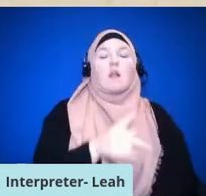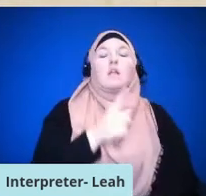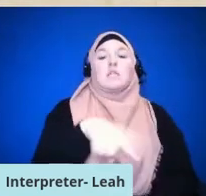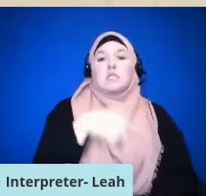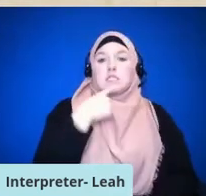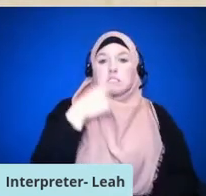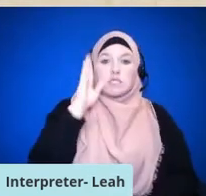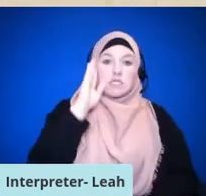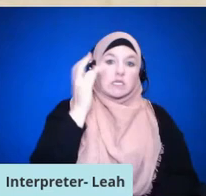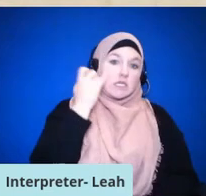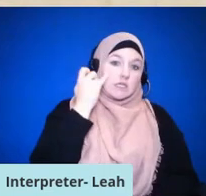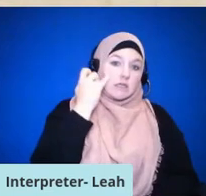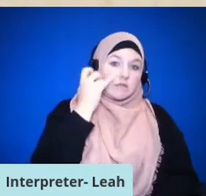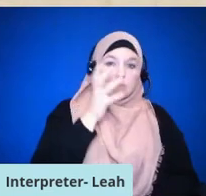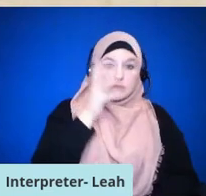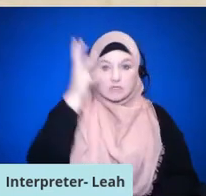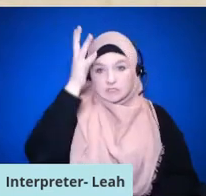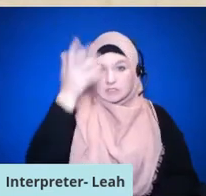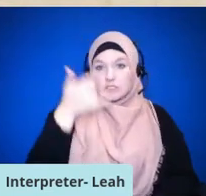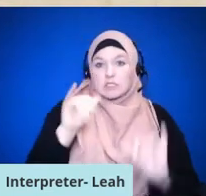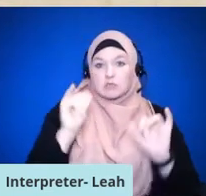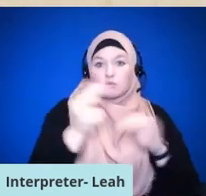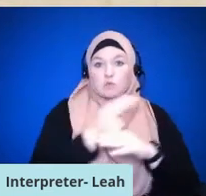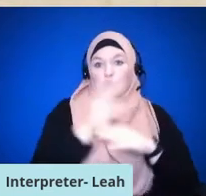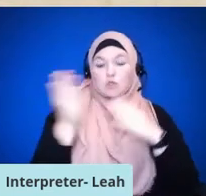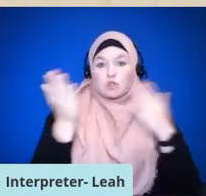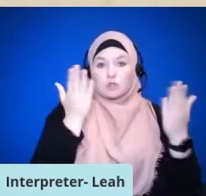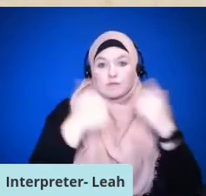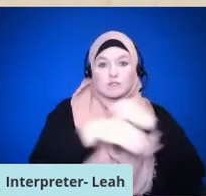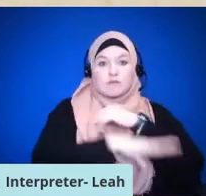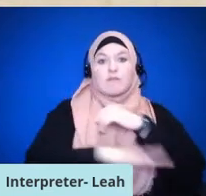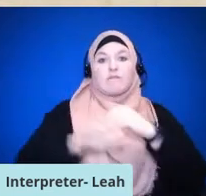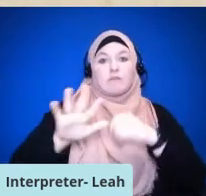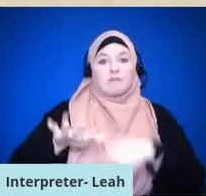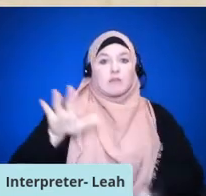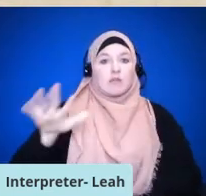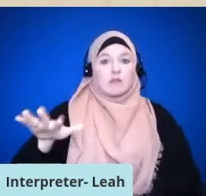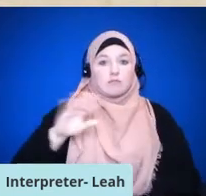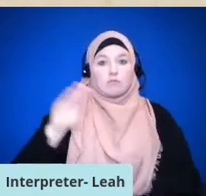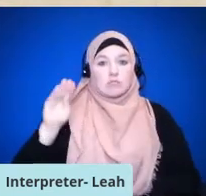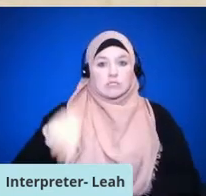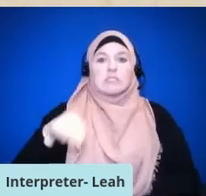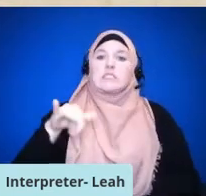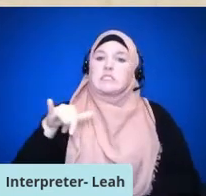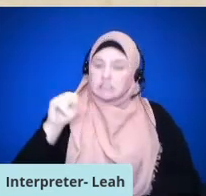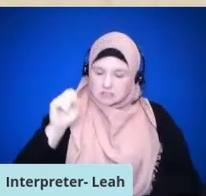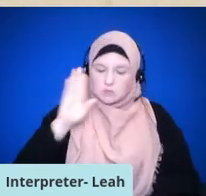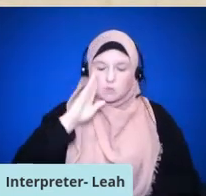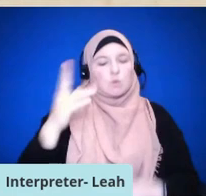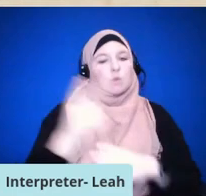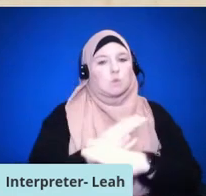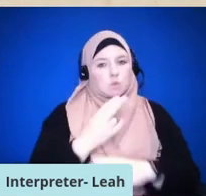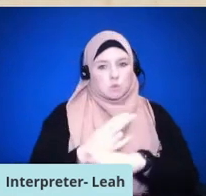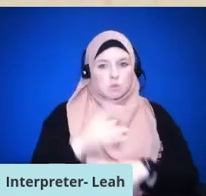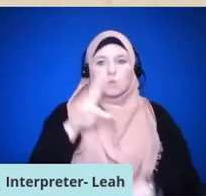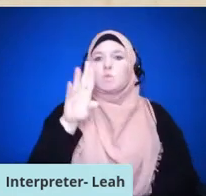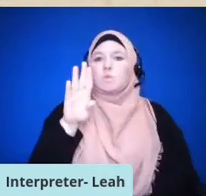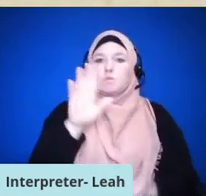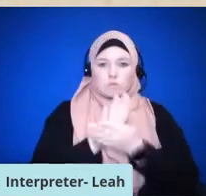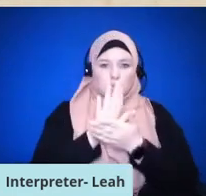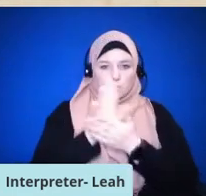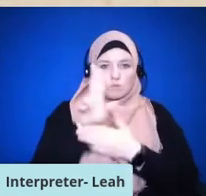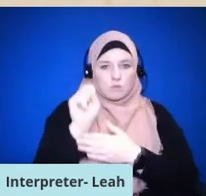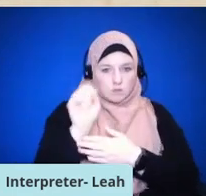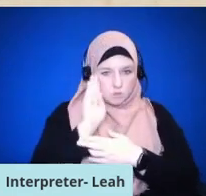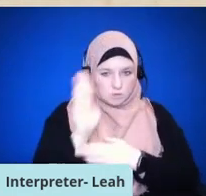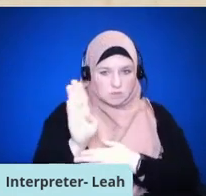if parents still be using that service this fall, and 55% said that yes, they will use that service. And